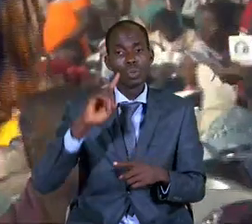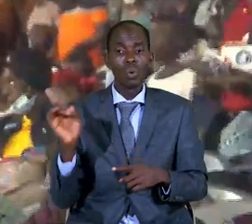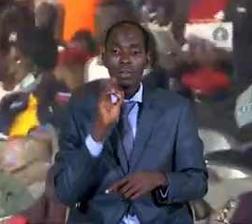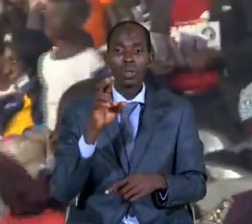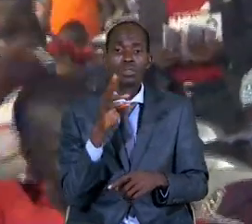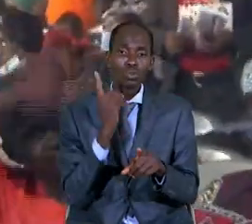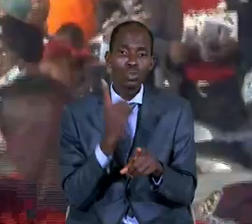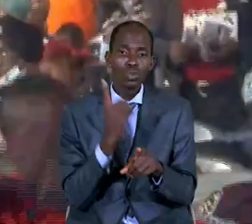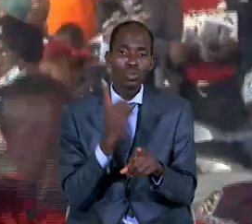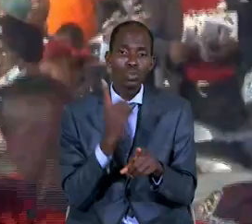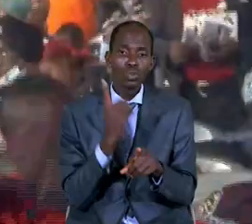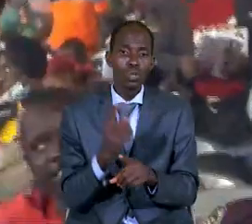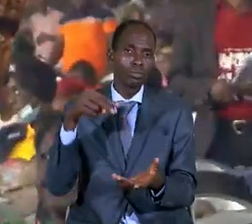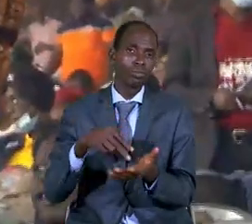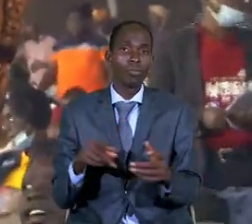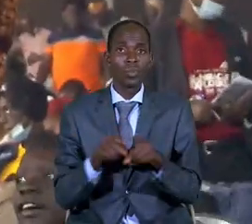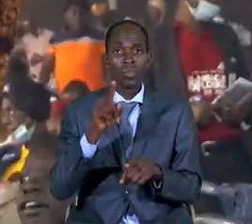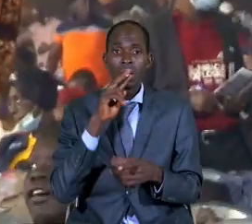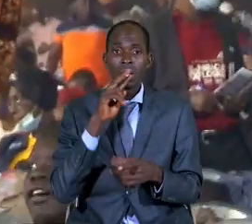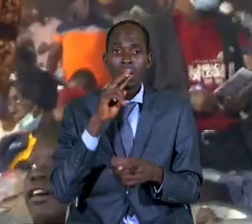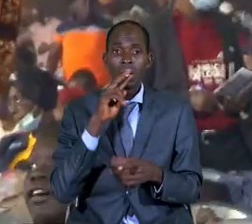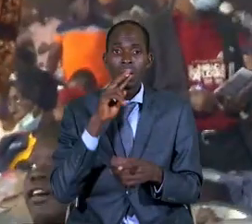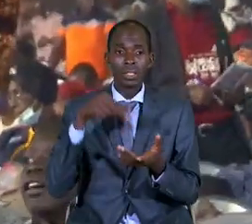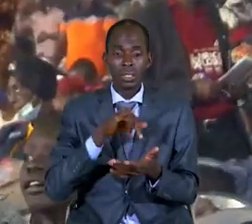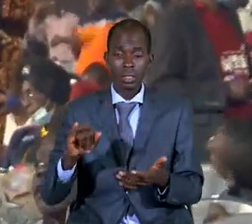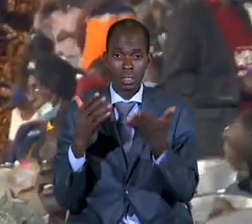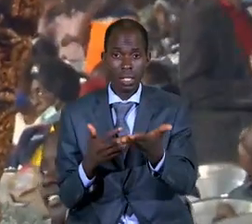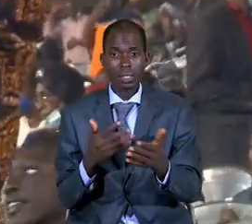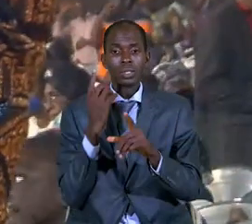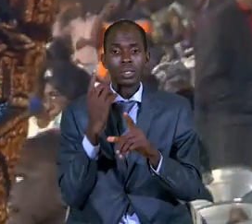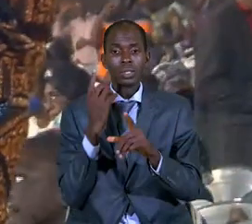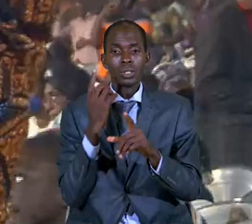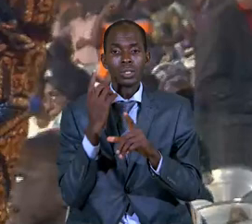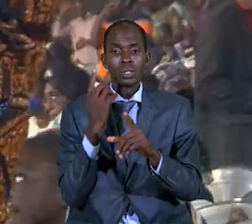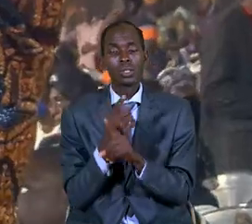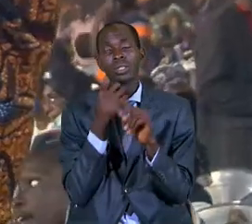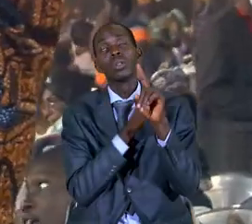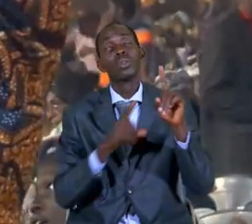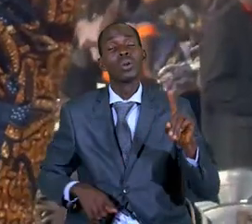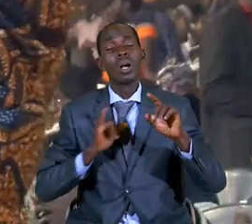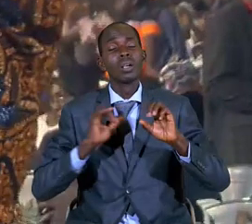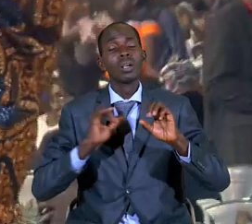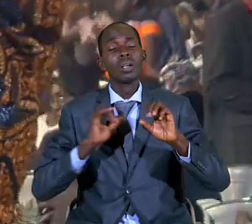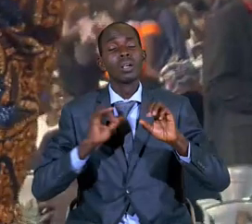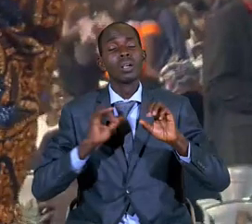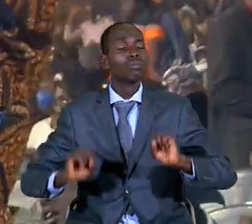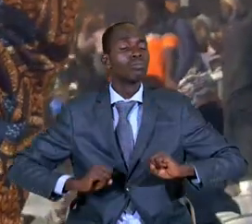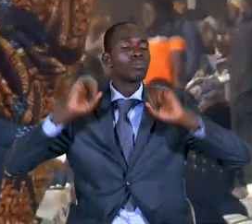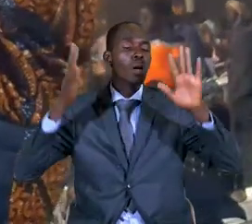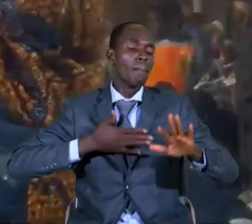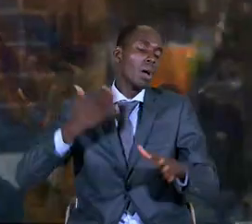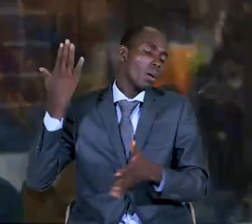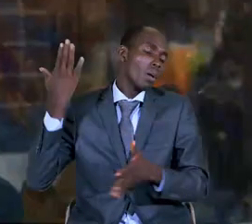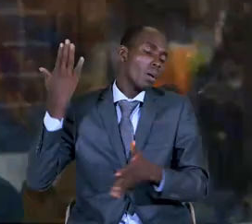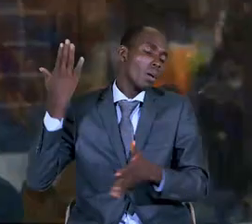stand up. And as you are standing up, tell the Lord, I give up my past. I give